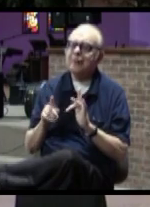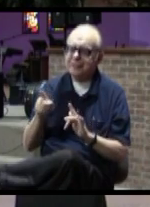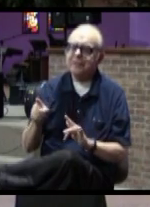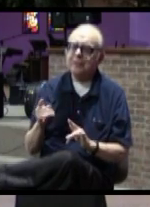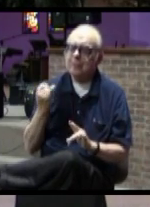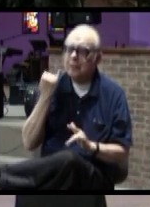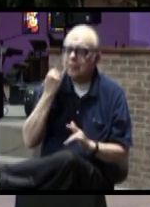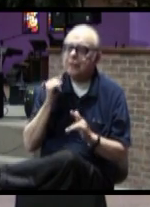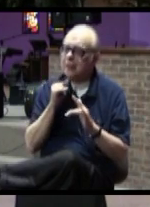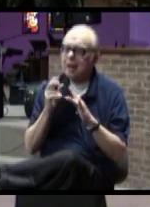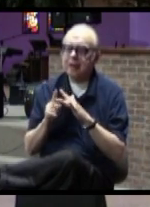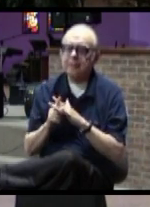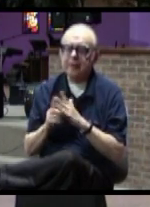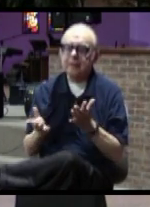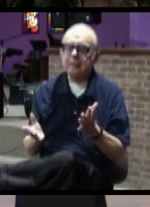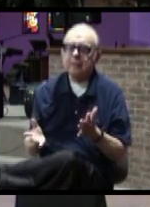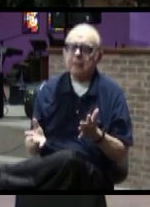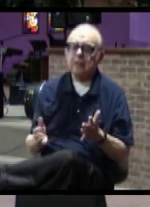We do.